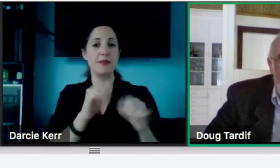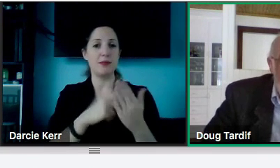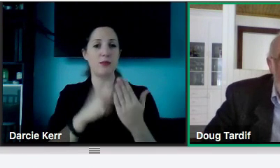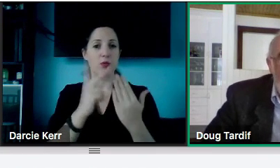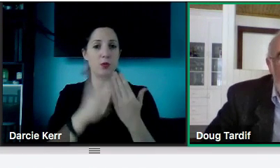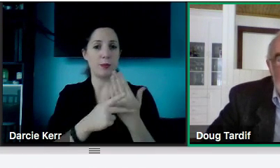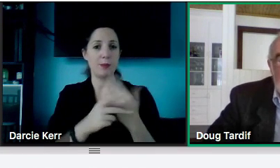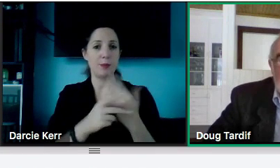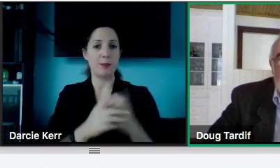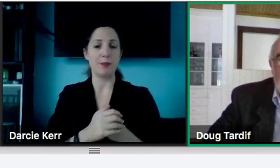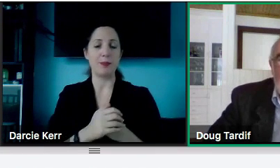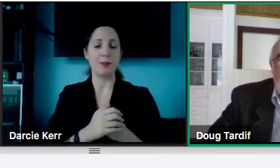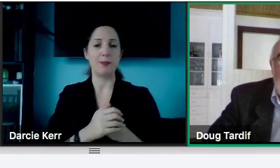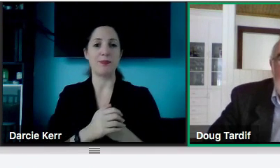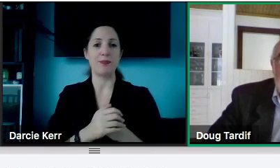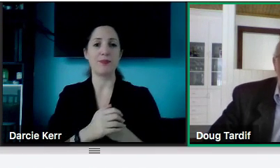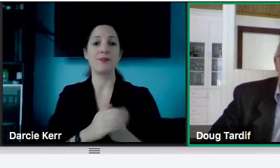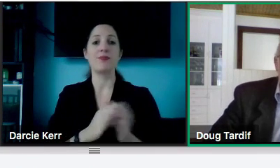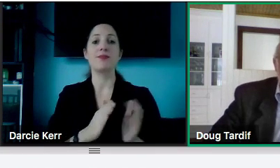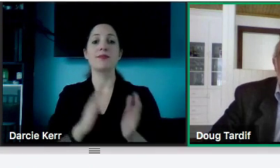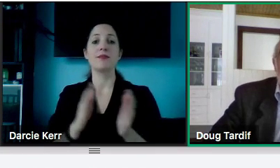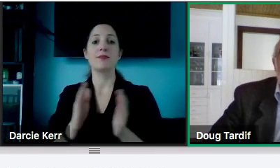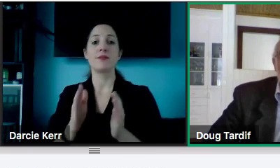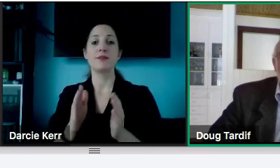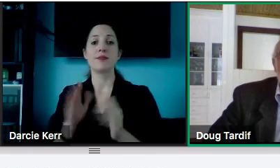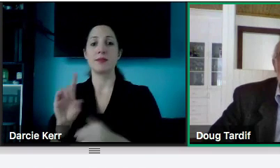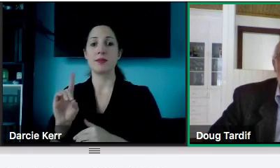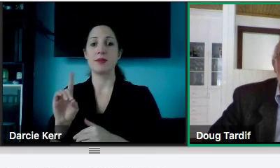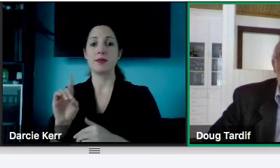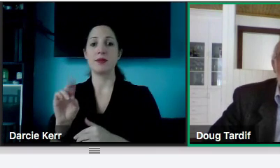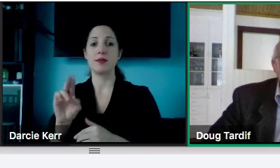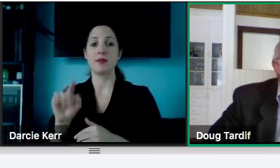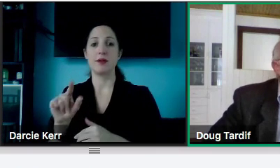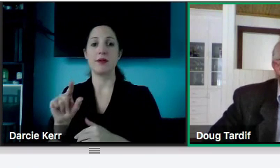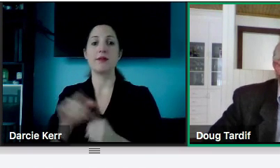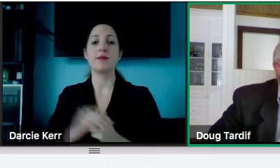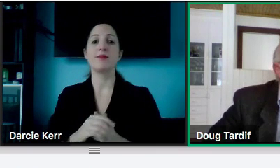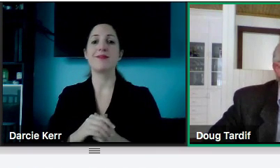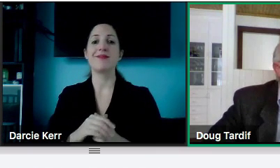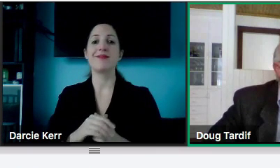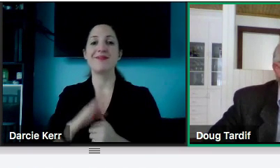Thanks, Anne-Marie. I really,